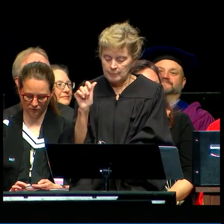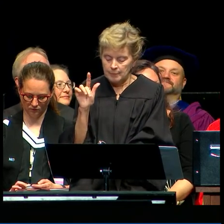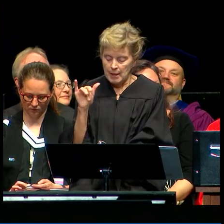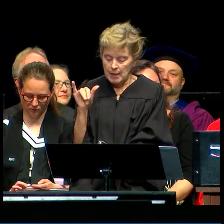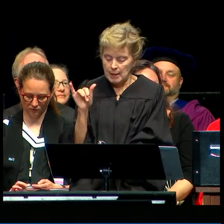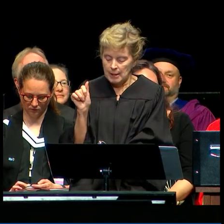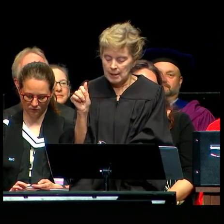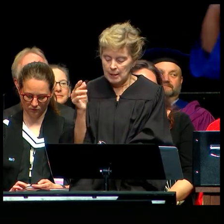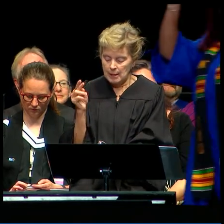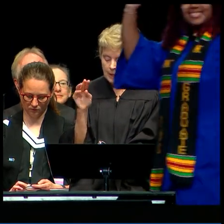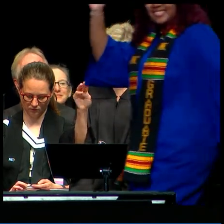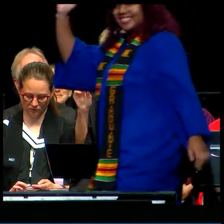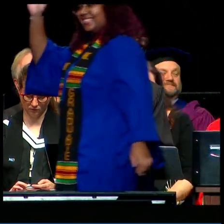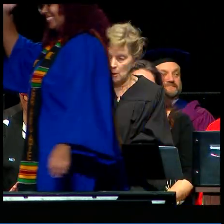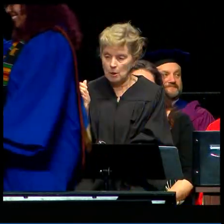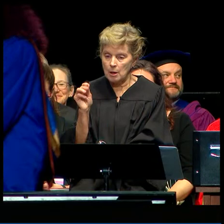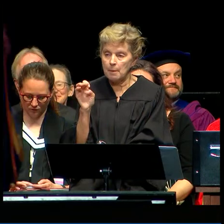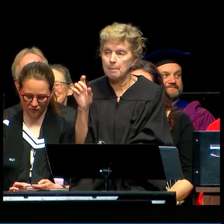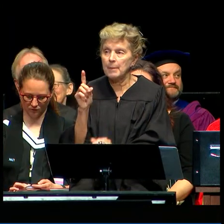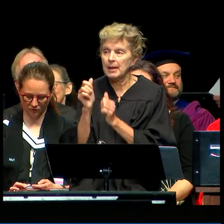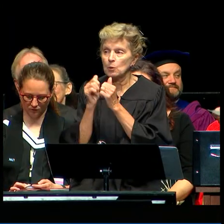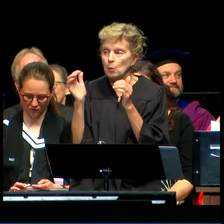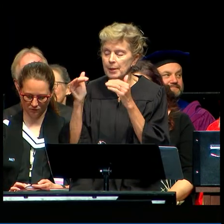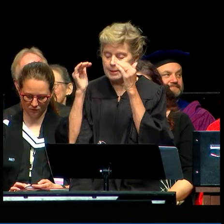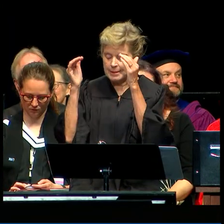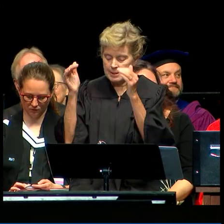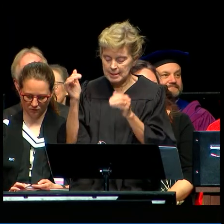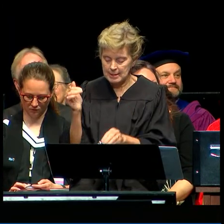Aliyah Mohammed, with distinction.